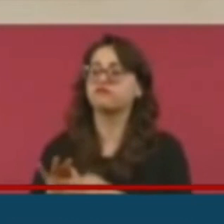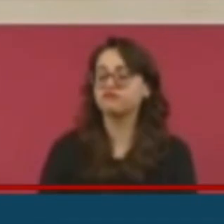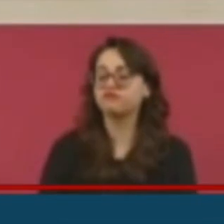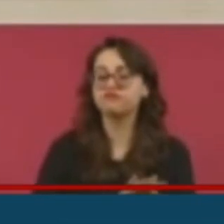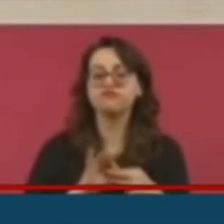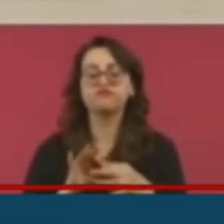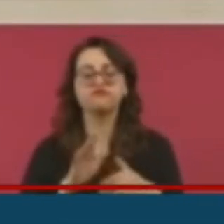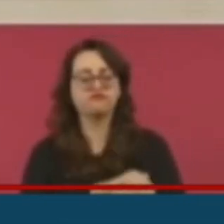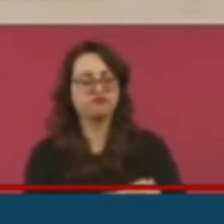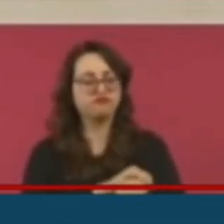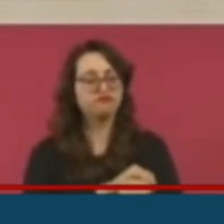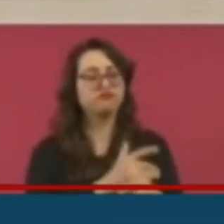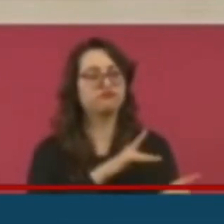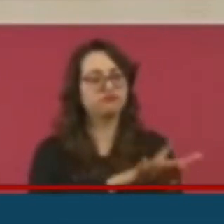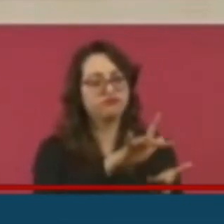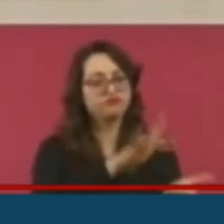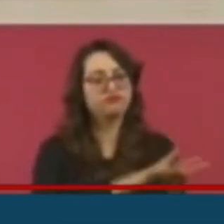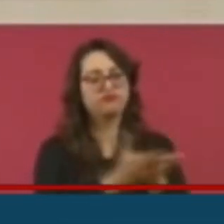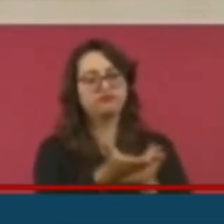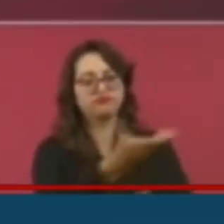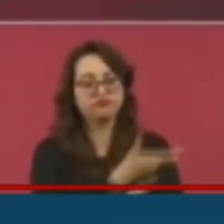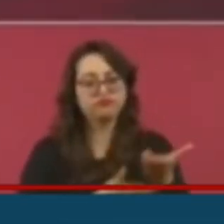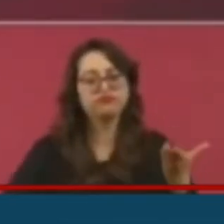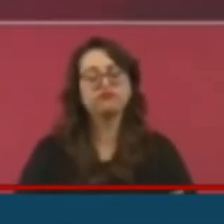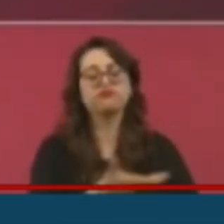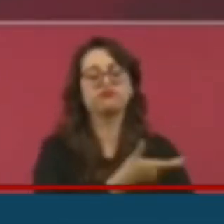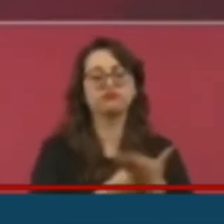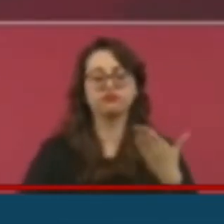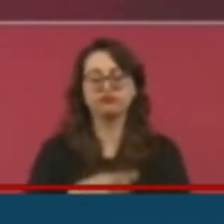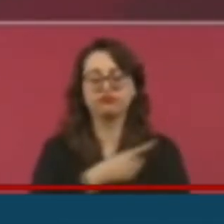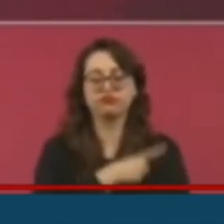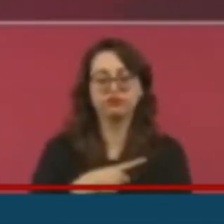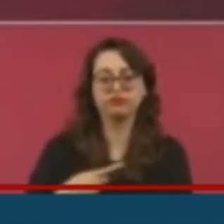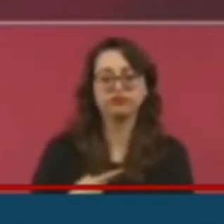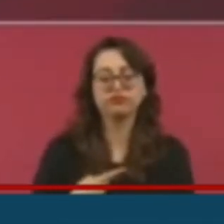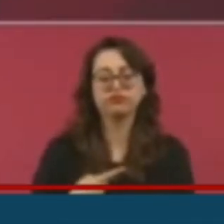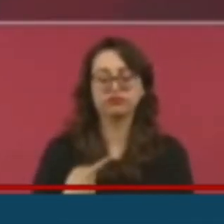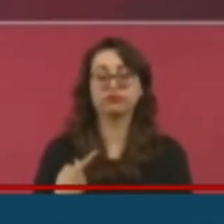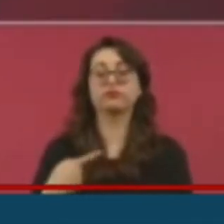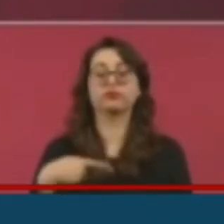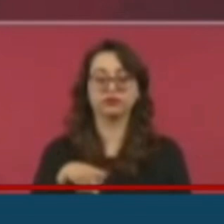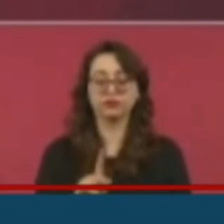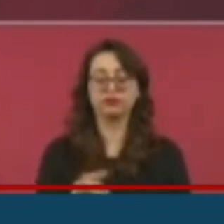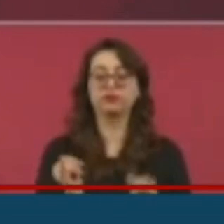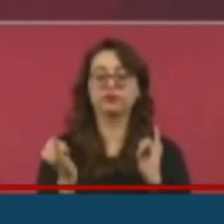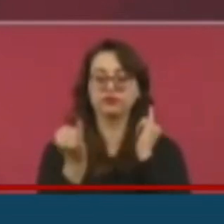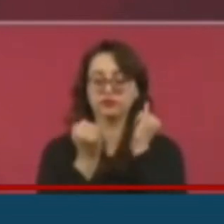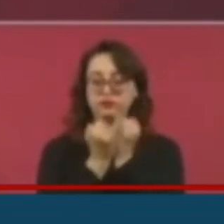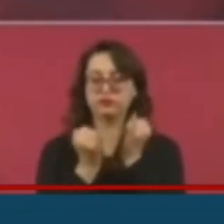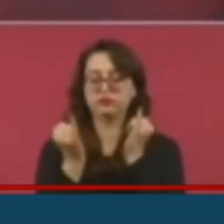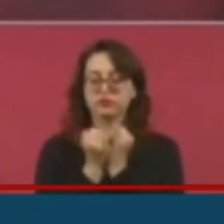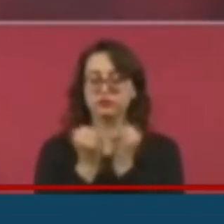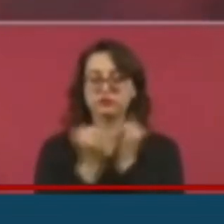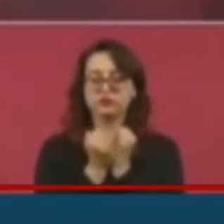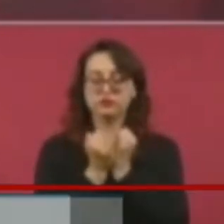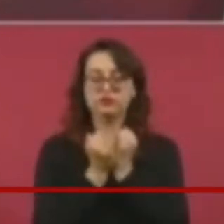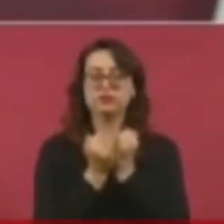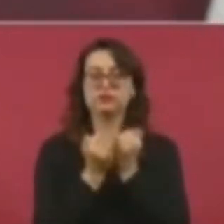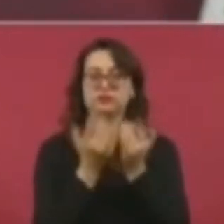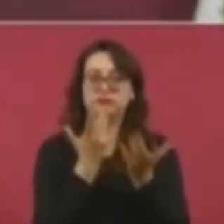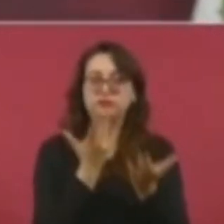we have to help. But we are also asking them to revise their strategies.